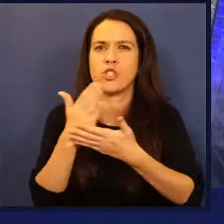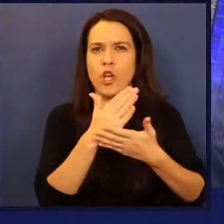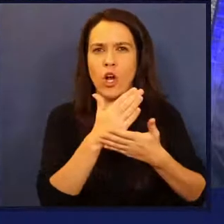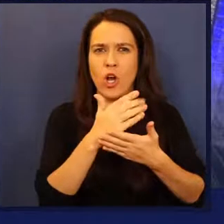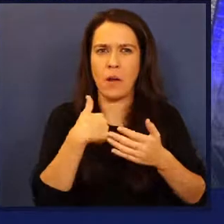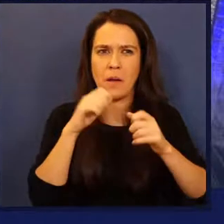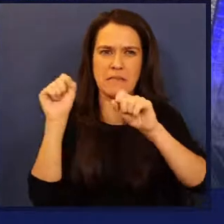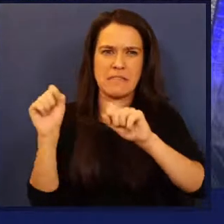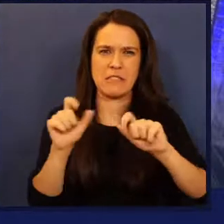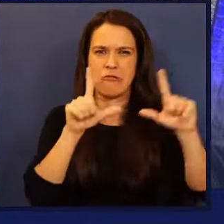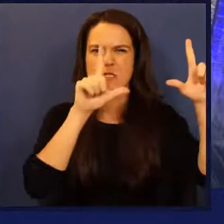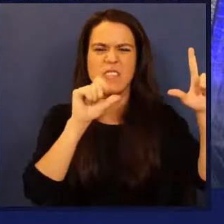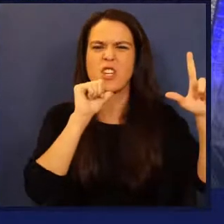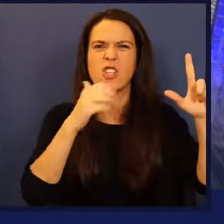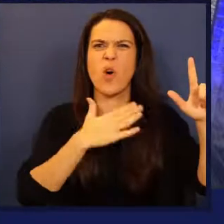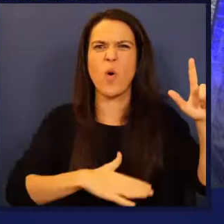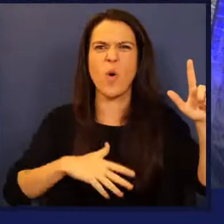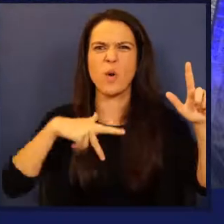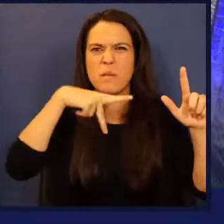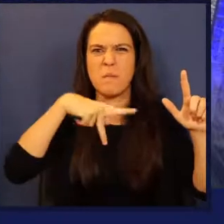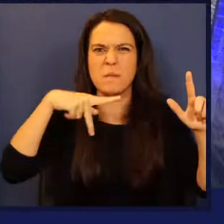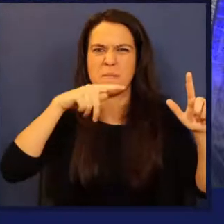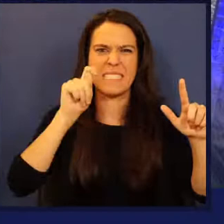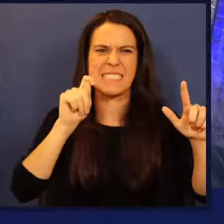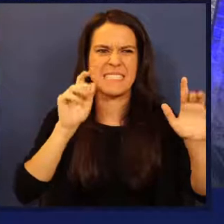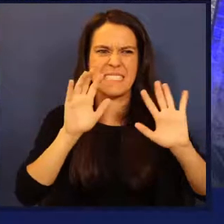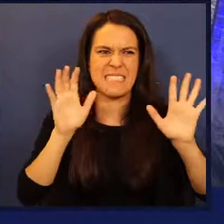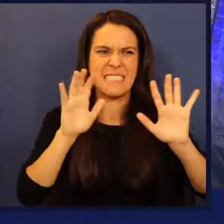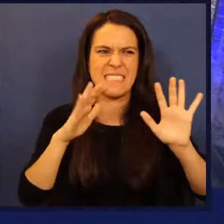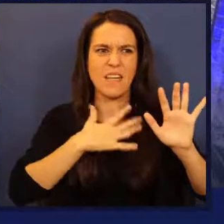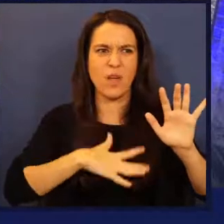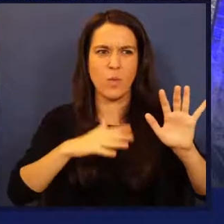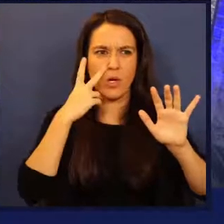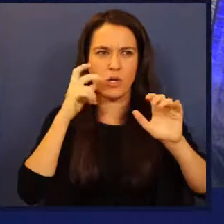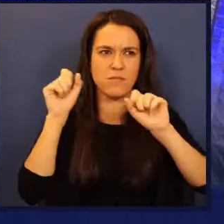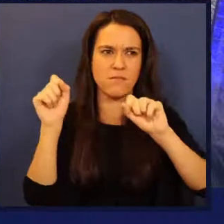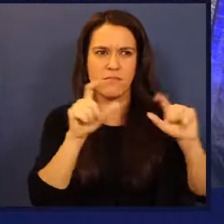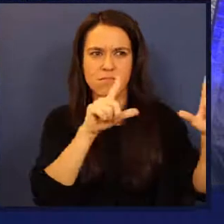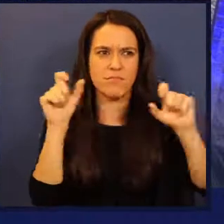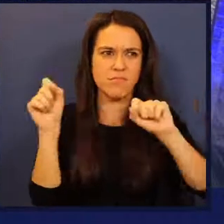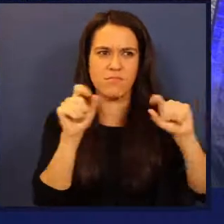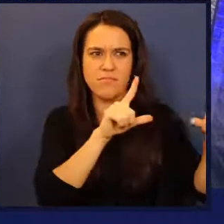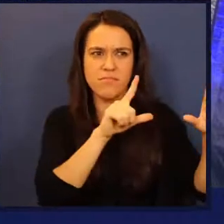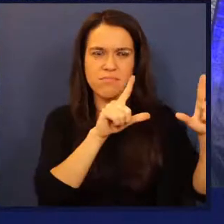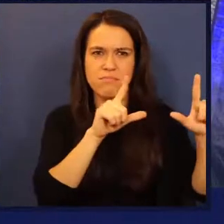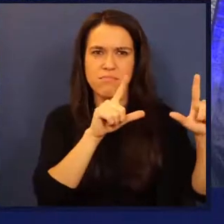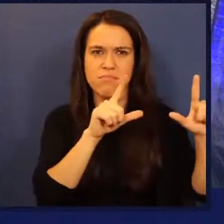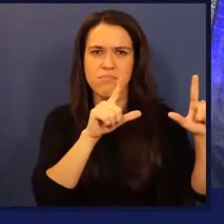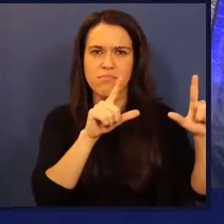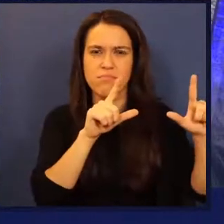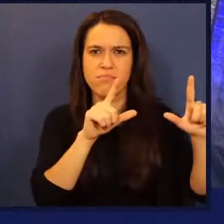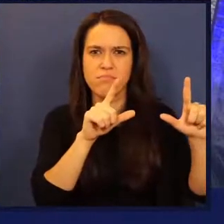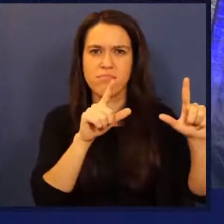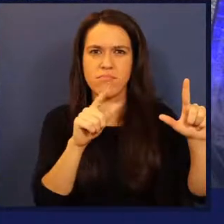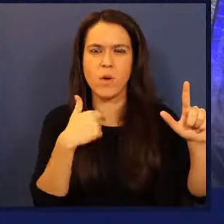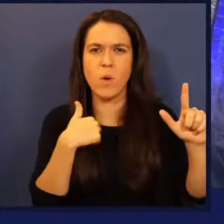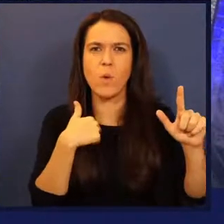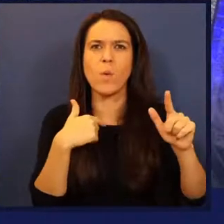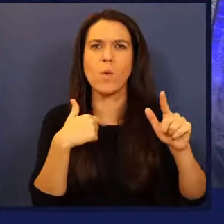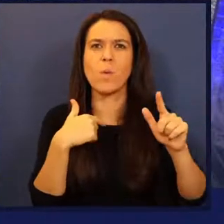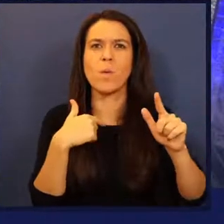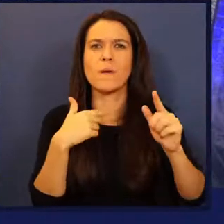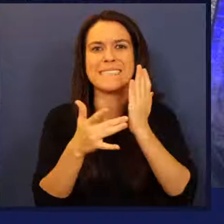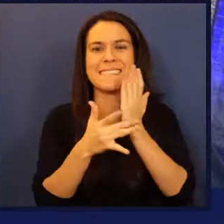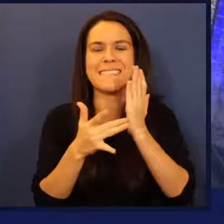PowerPoint presentation, but I did want to show a little bit around the technology of what incorporated what we built out for the